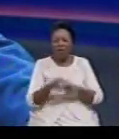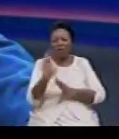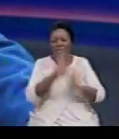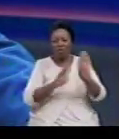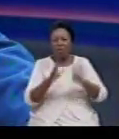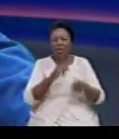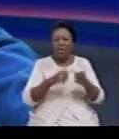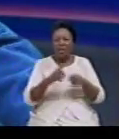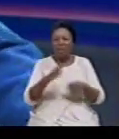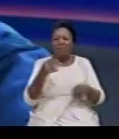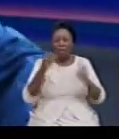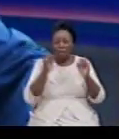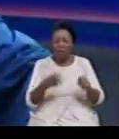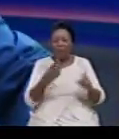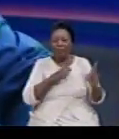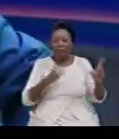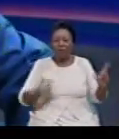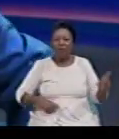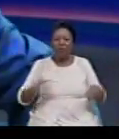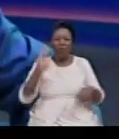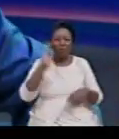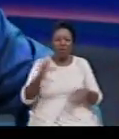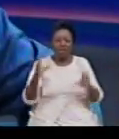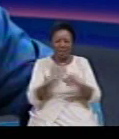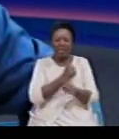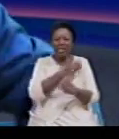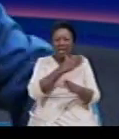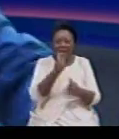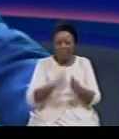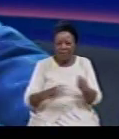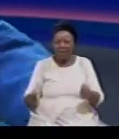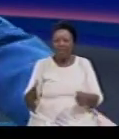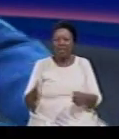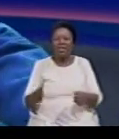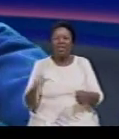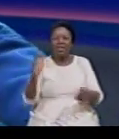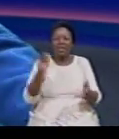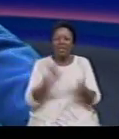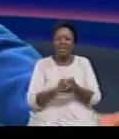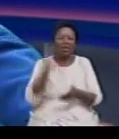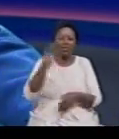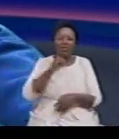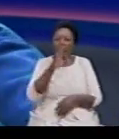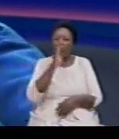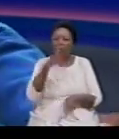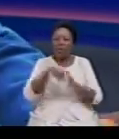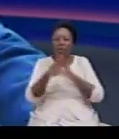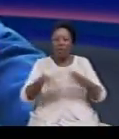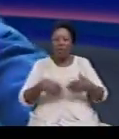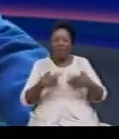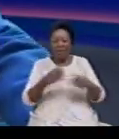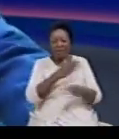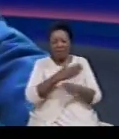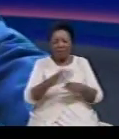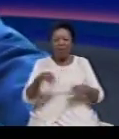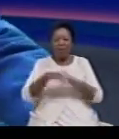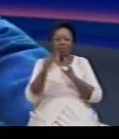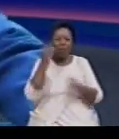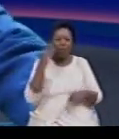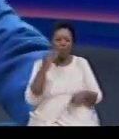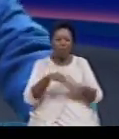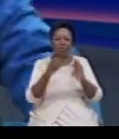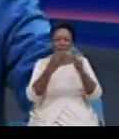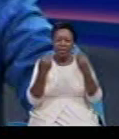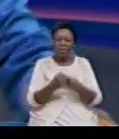power of the Lord will take everything that should not be in your life, in your body, in your family, will take